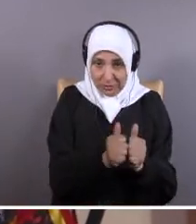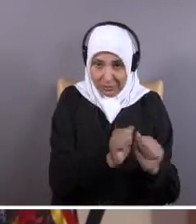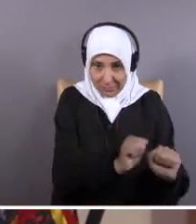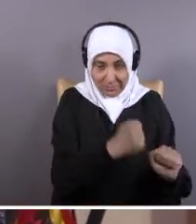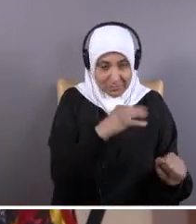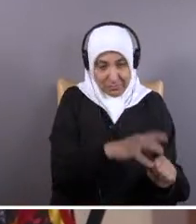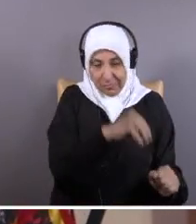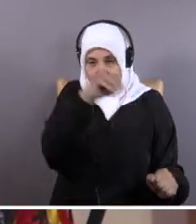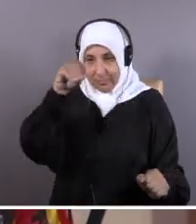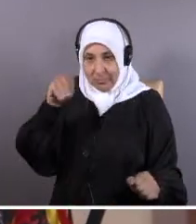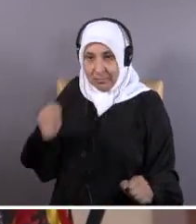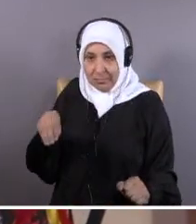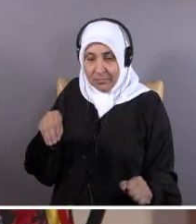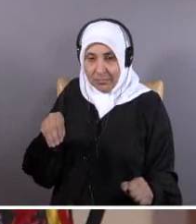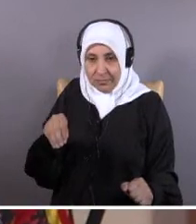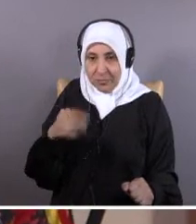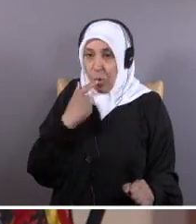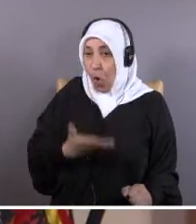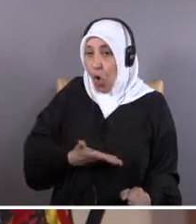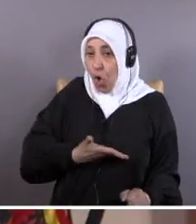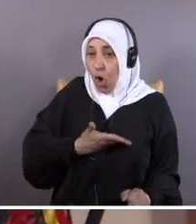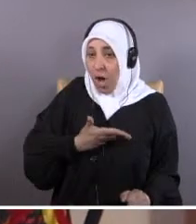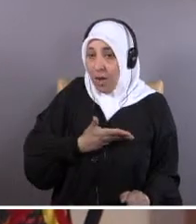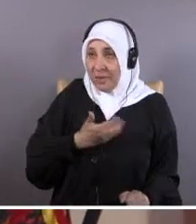at the age of 6,